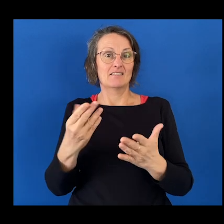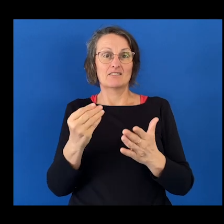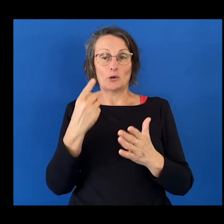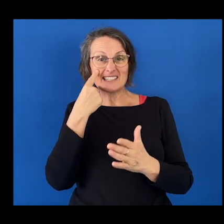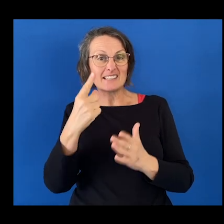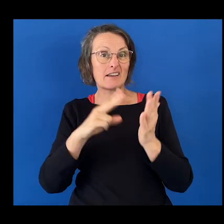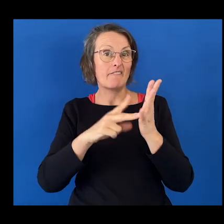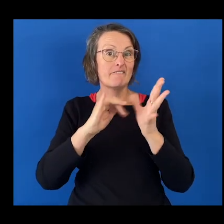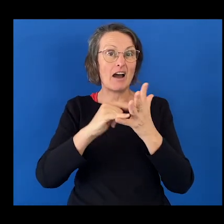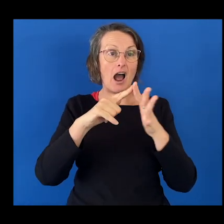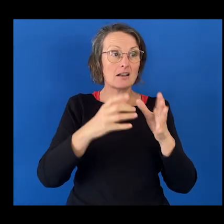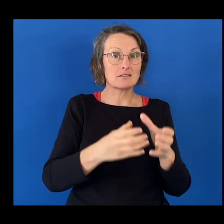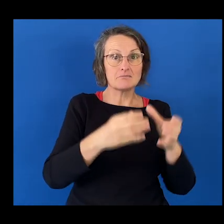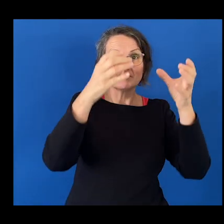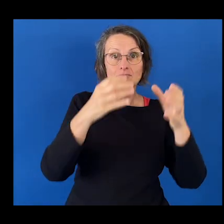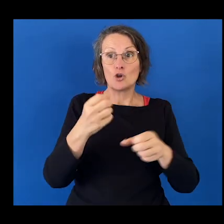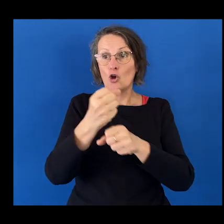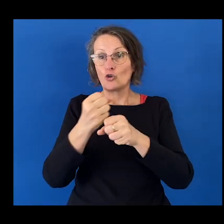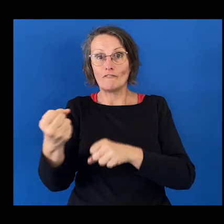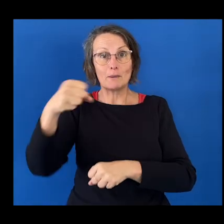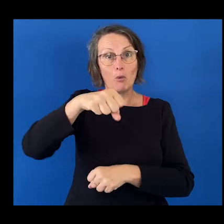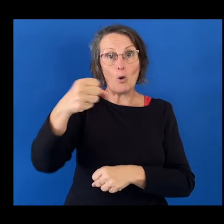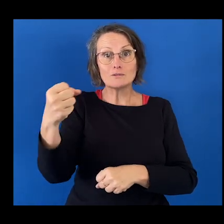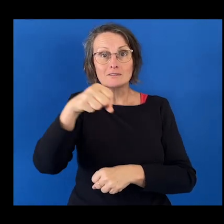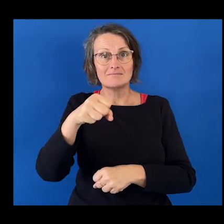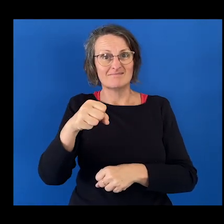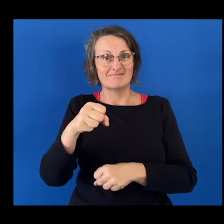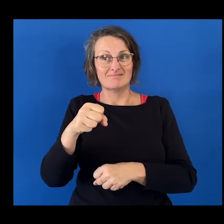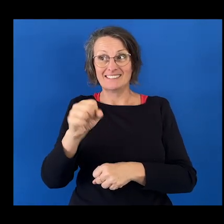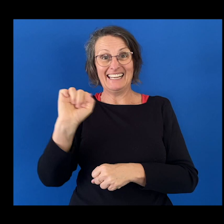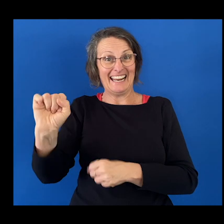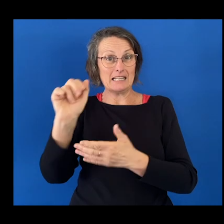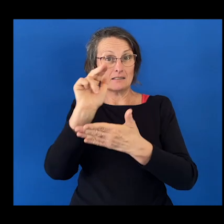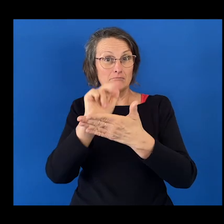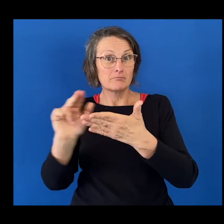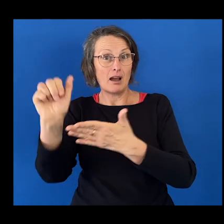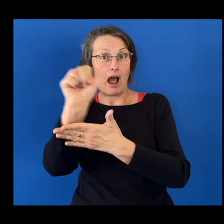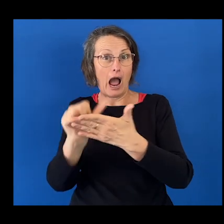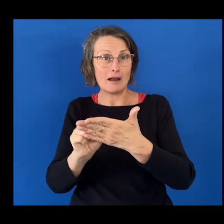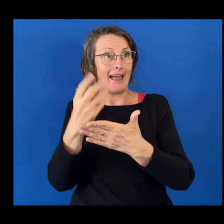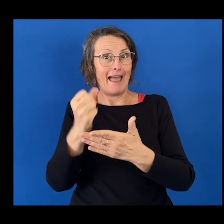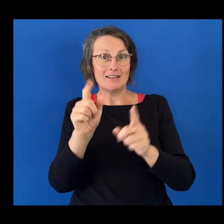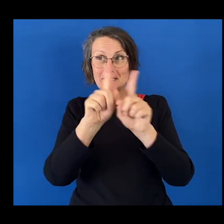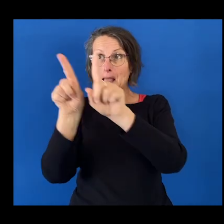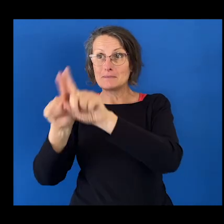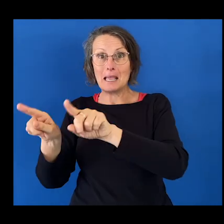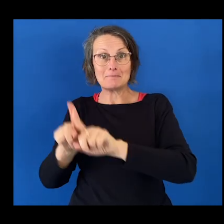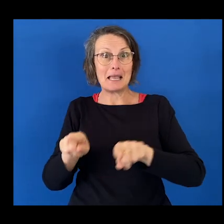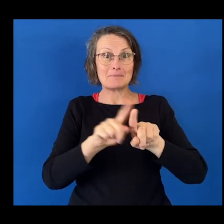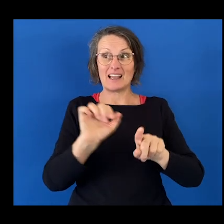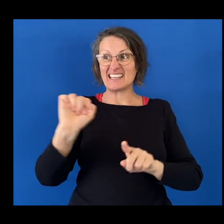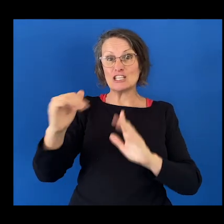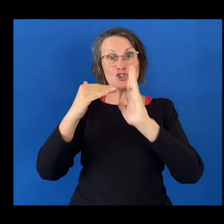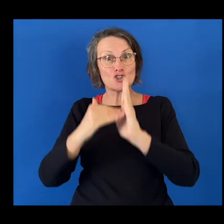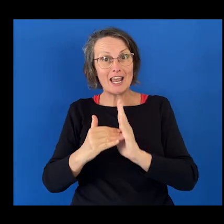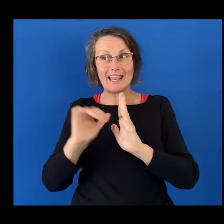the vases, the coffee pot, they pop up all, you know, over and over again, and the various chairs and so on. You start to get to